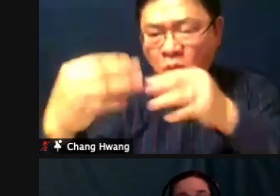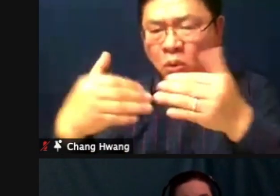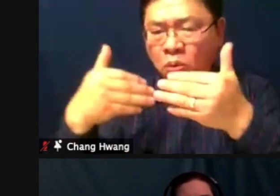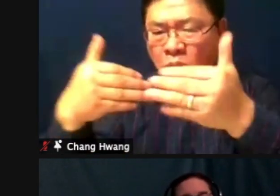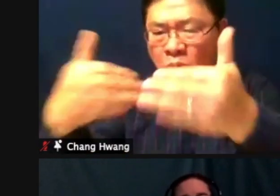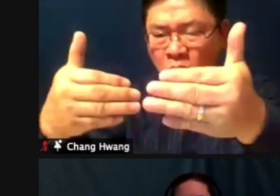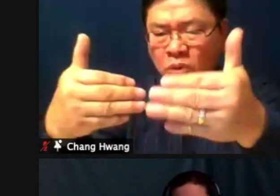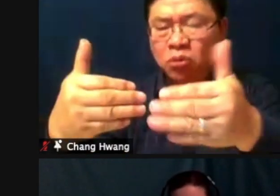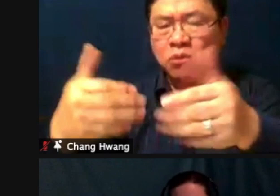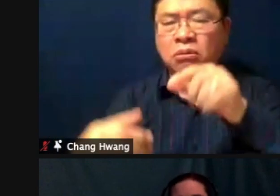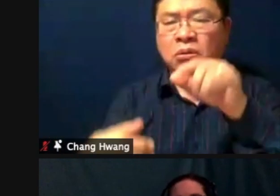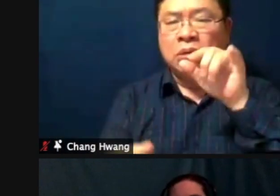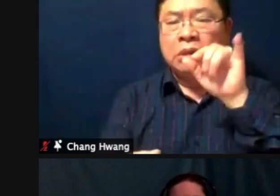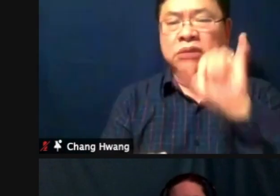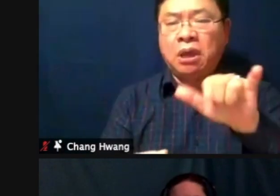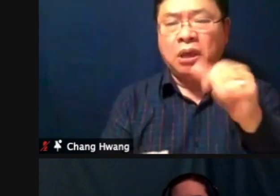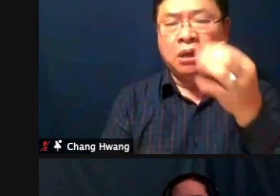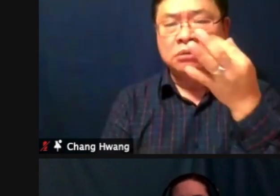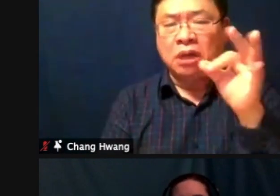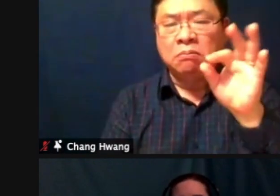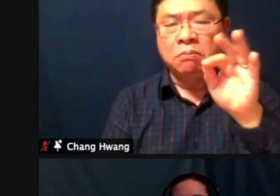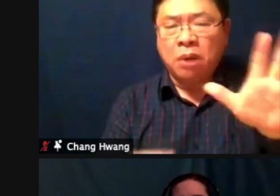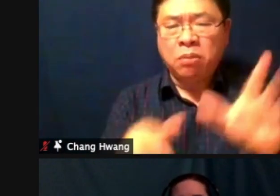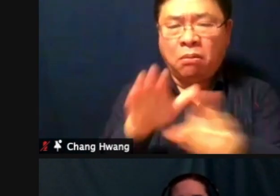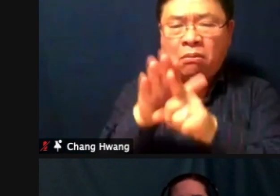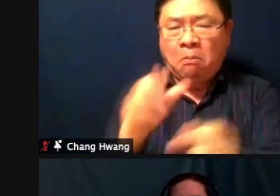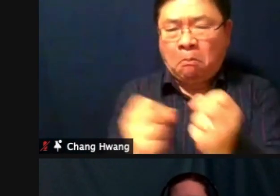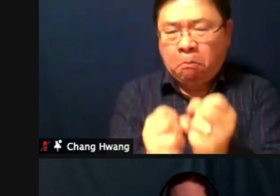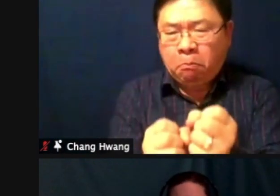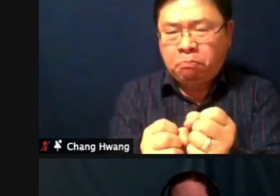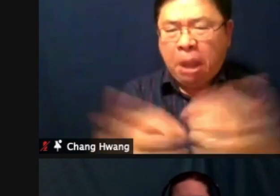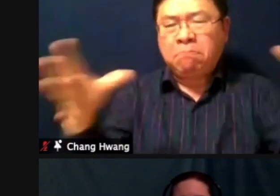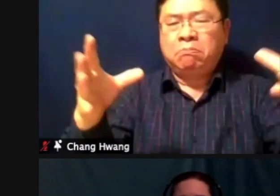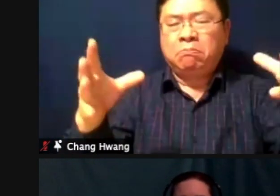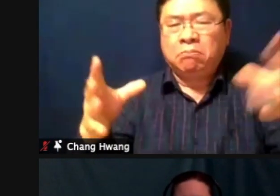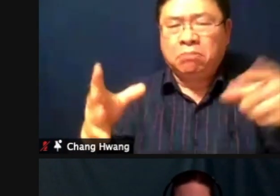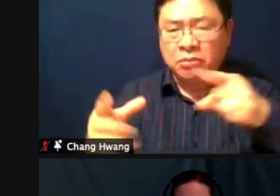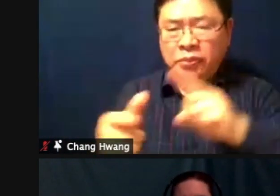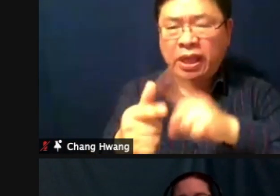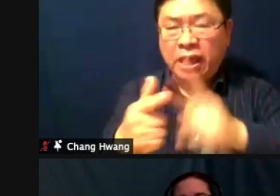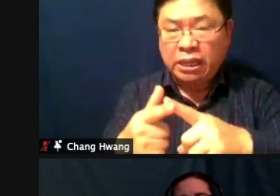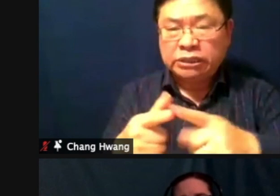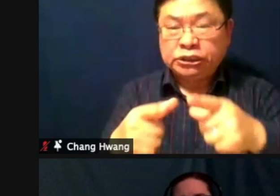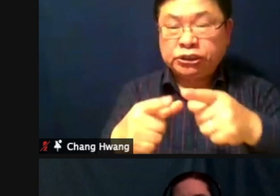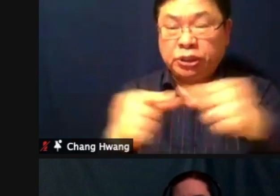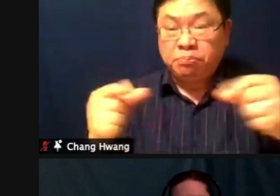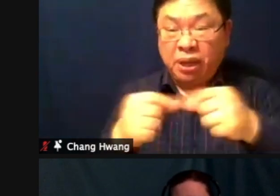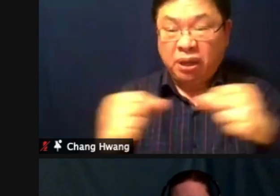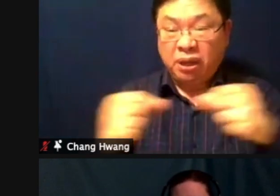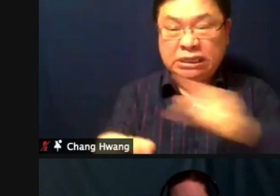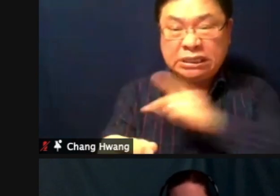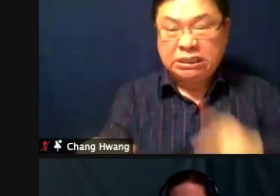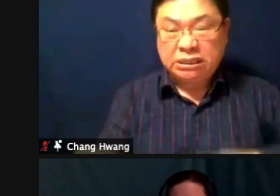had been embattled with Japan when the country was divided after the bombing